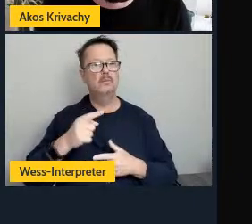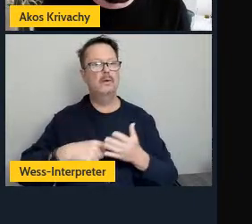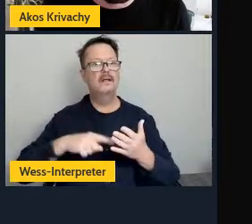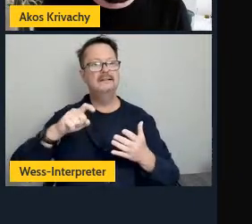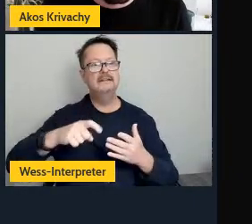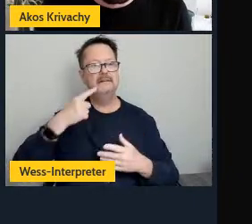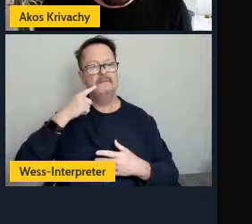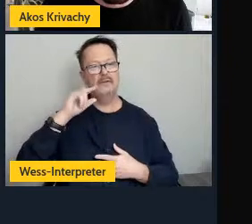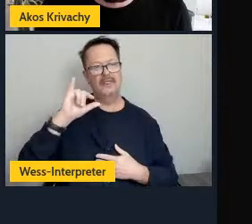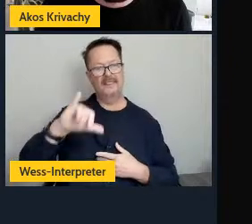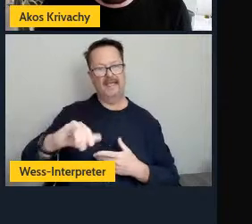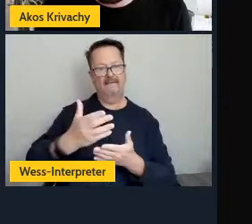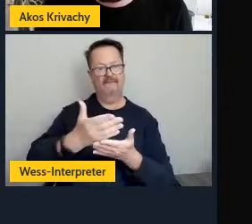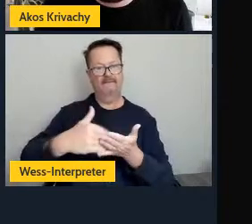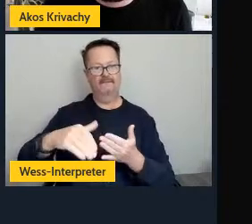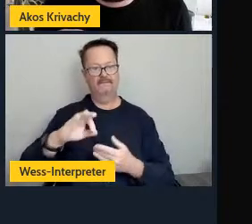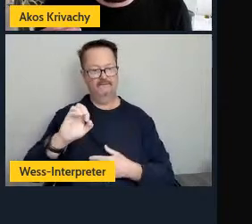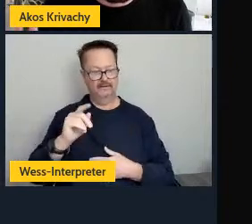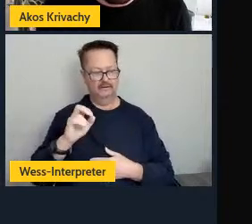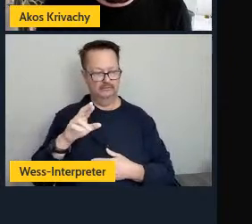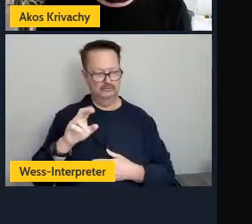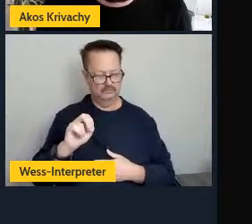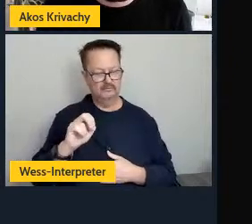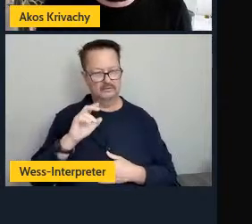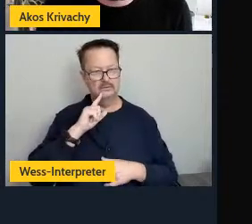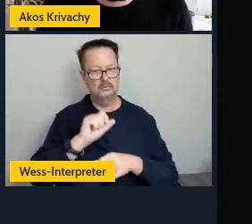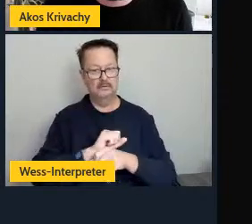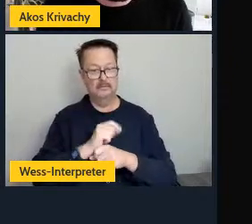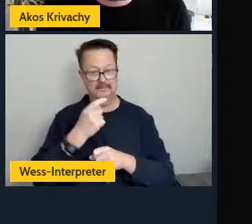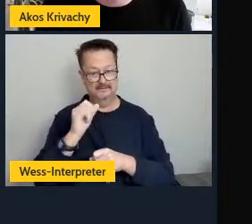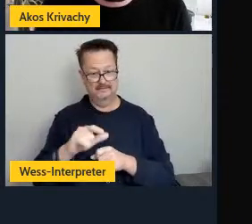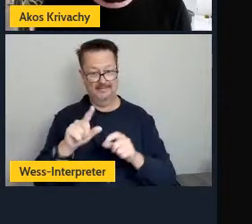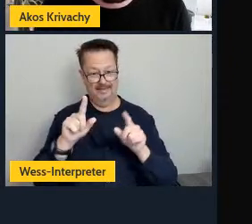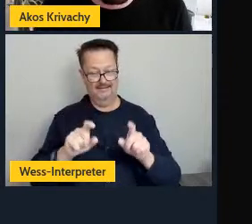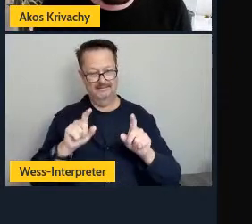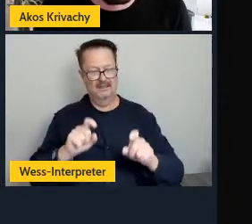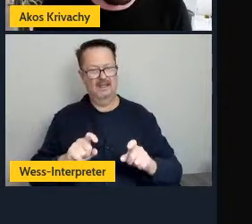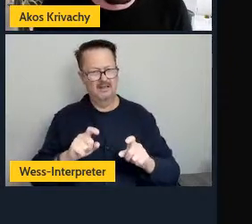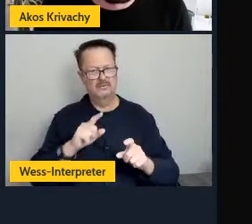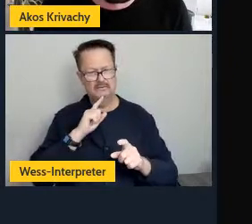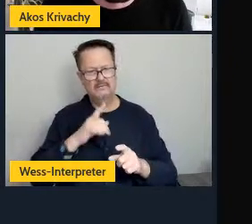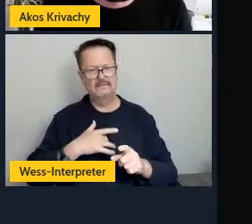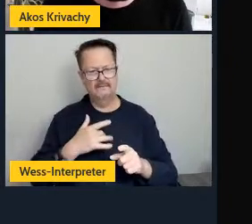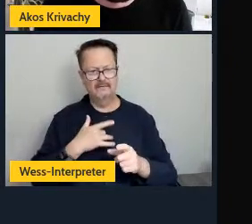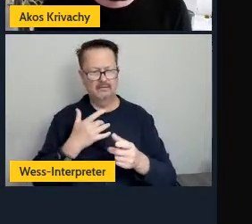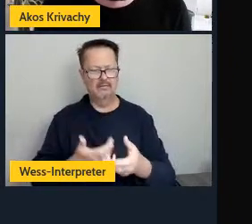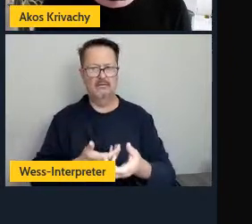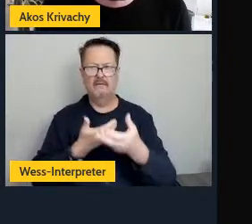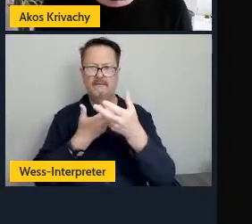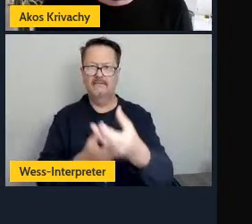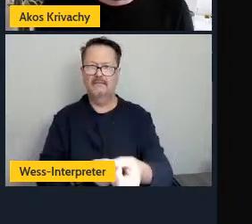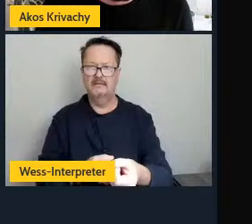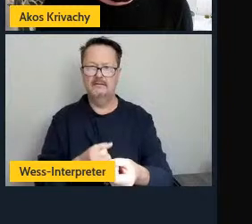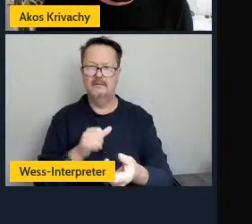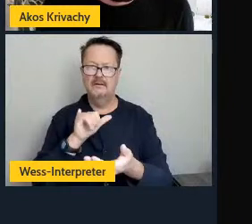is still working. And because of this test, we can be fairly confident